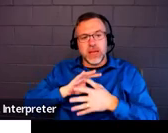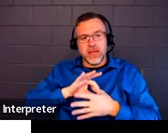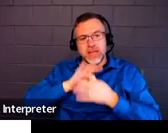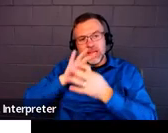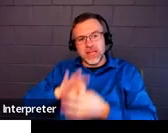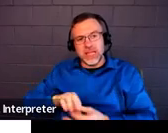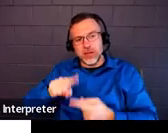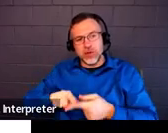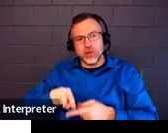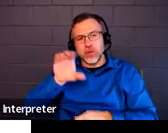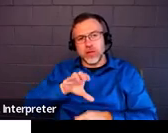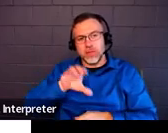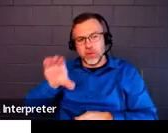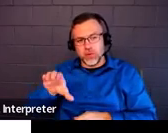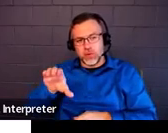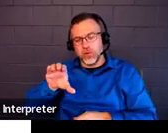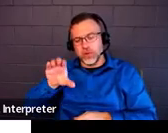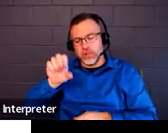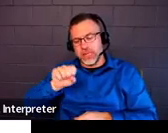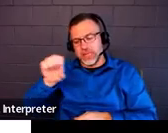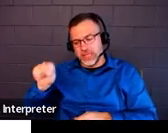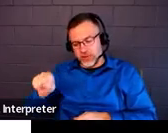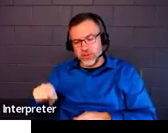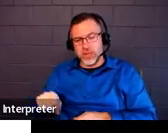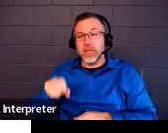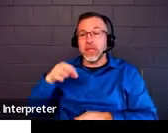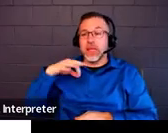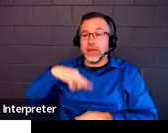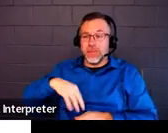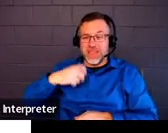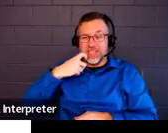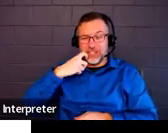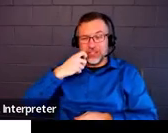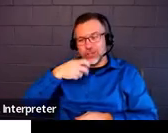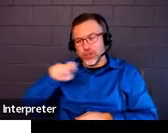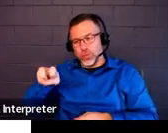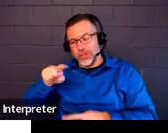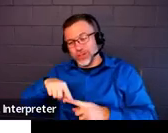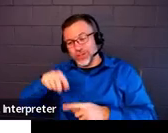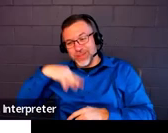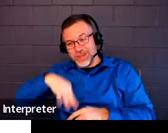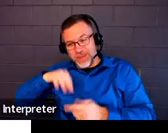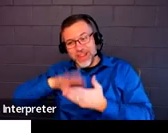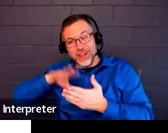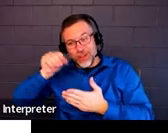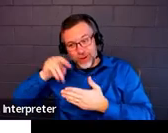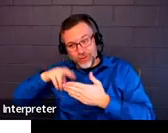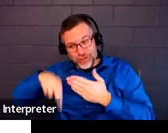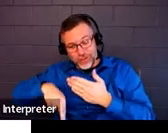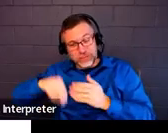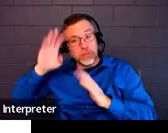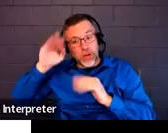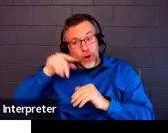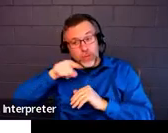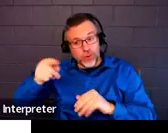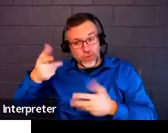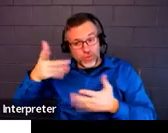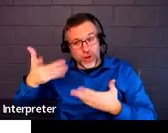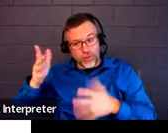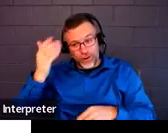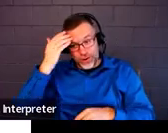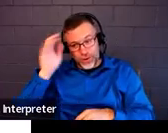state standards, and Maine has just switched to the Maine learning results. Hopefully that you're aware of that. And